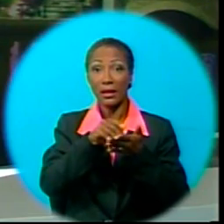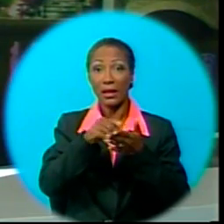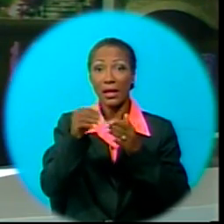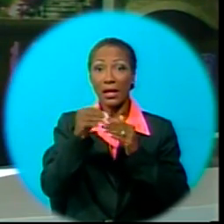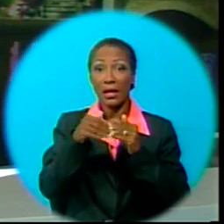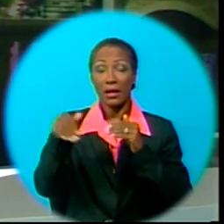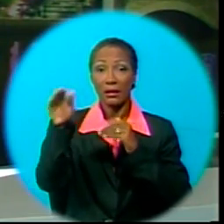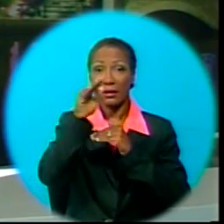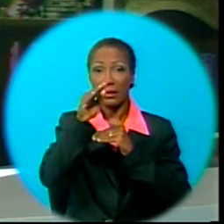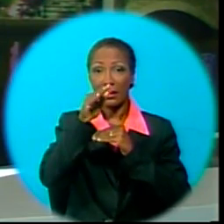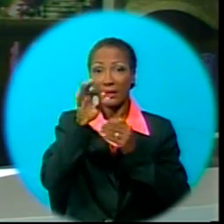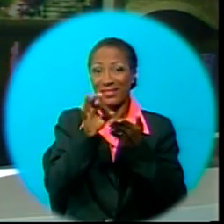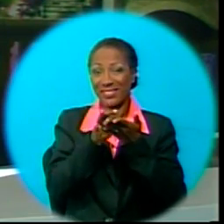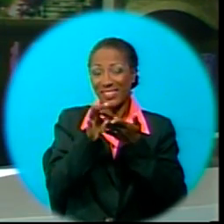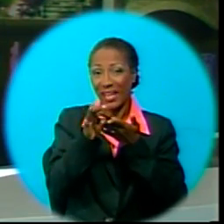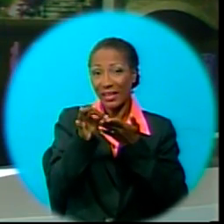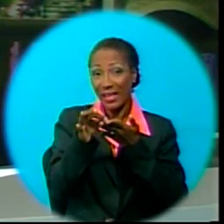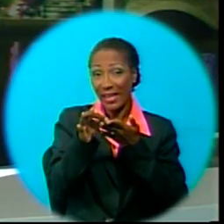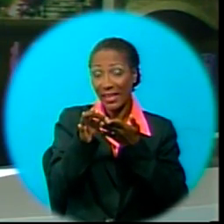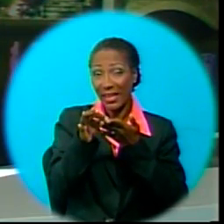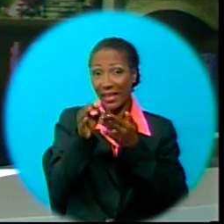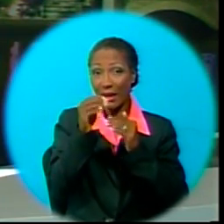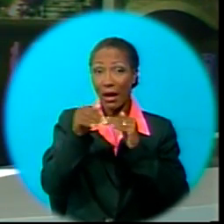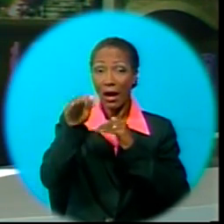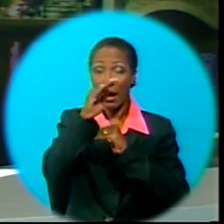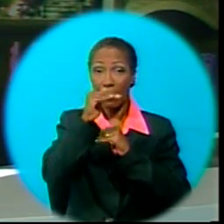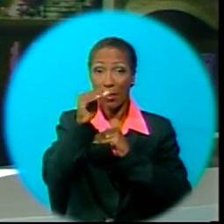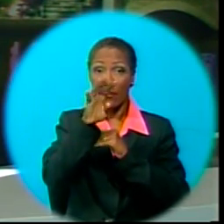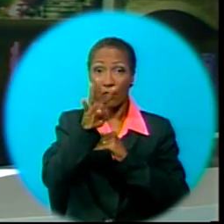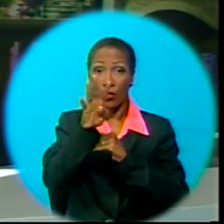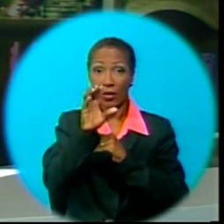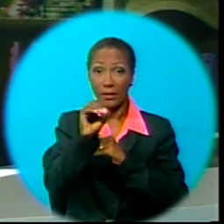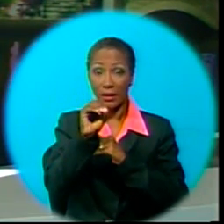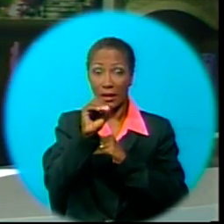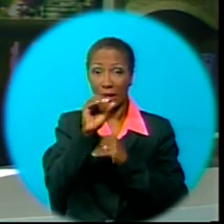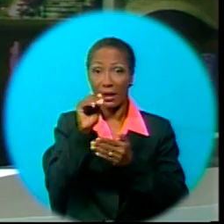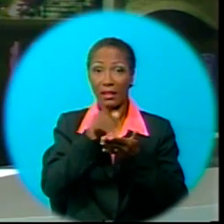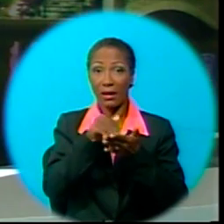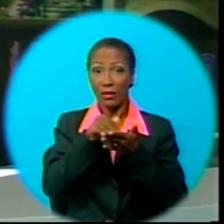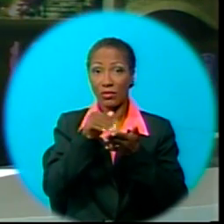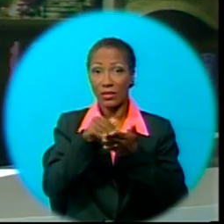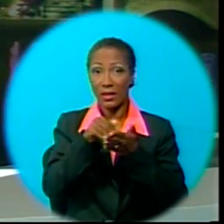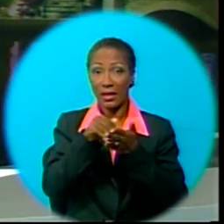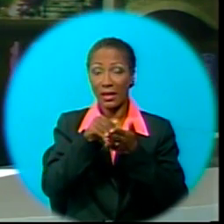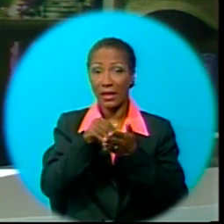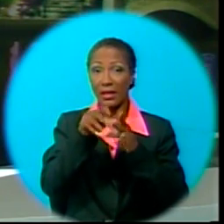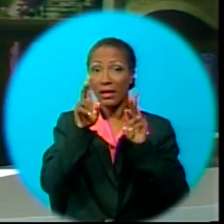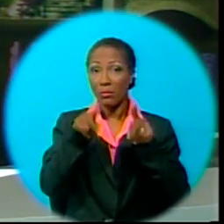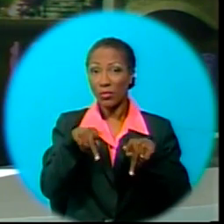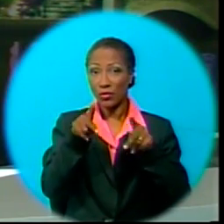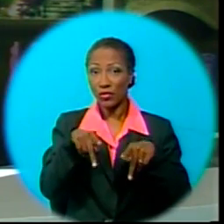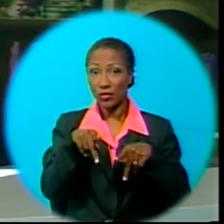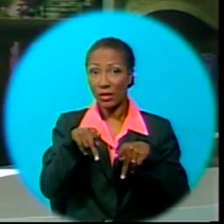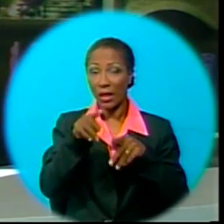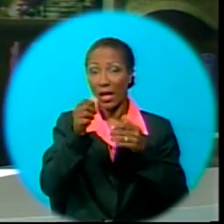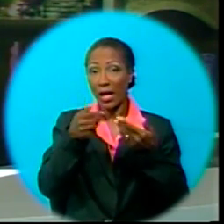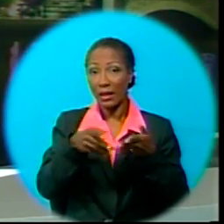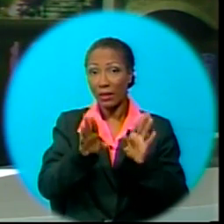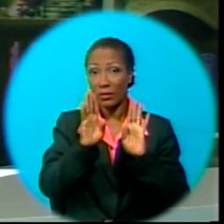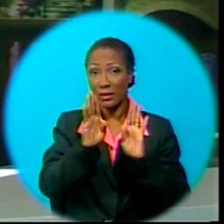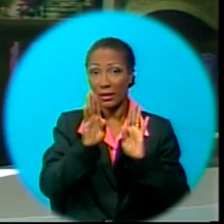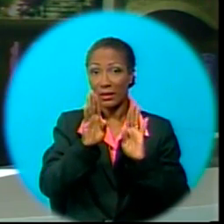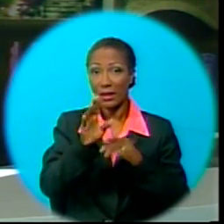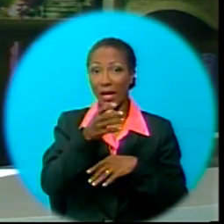above $40,000. The existing personal allowances remain in place. The deductions, which are now granted, are